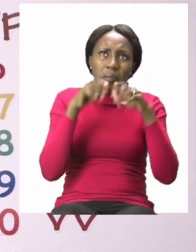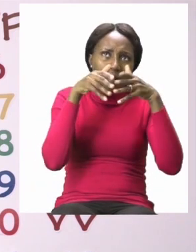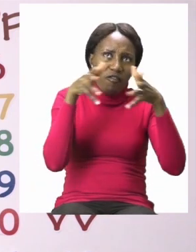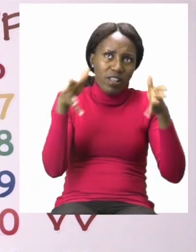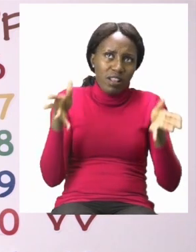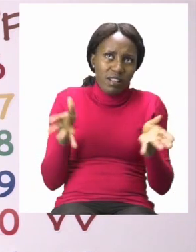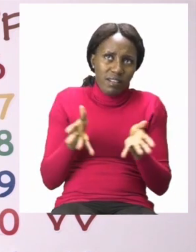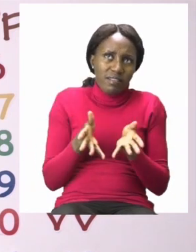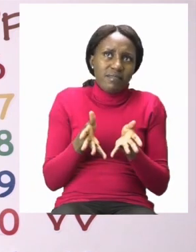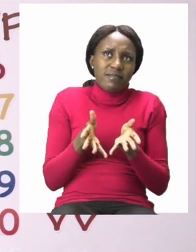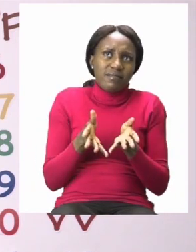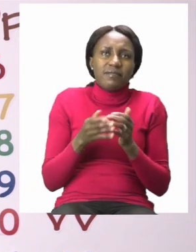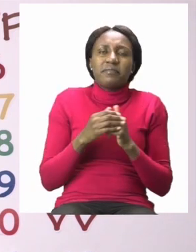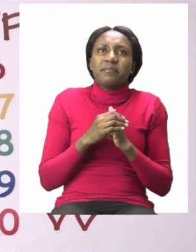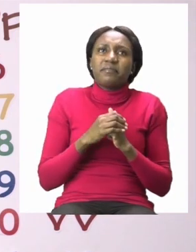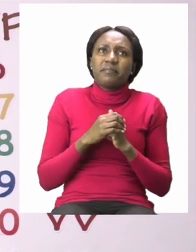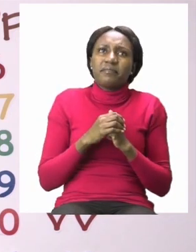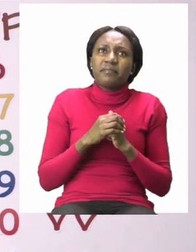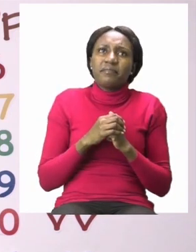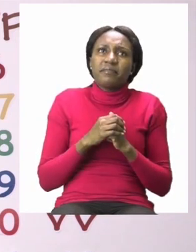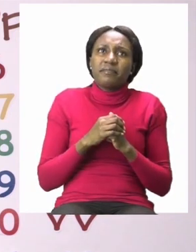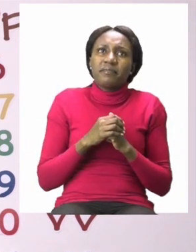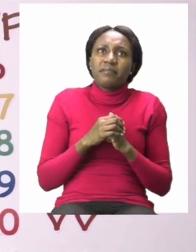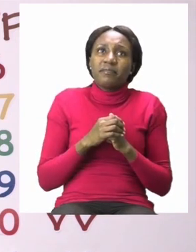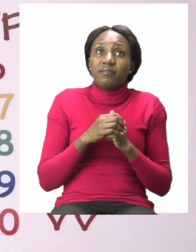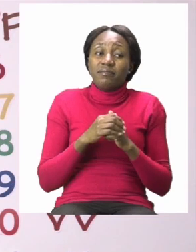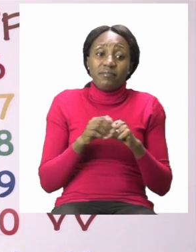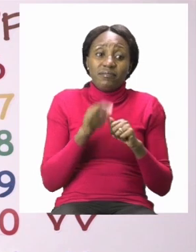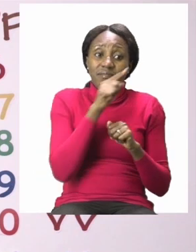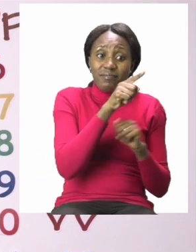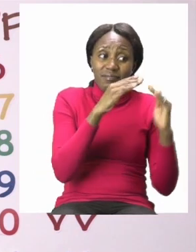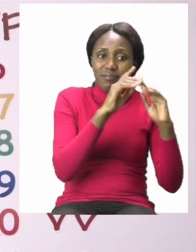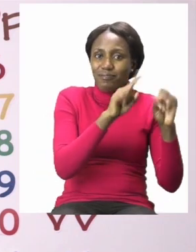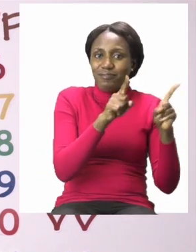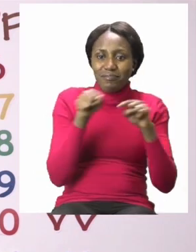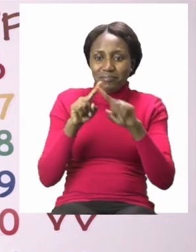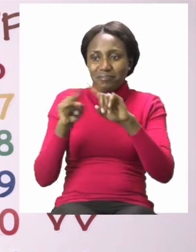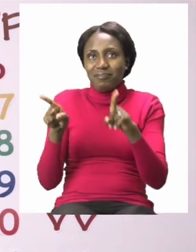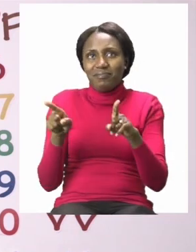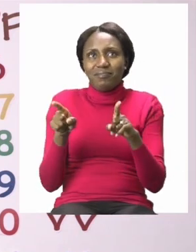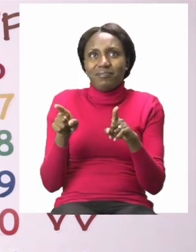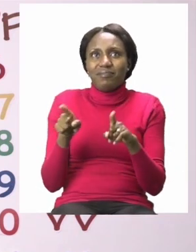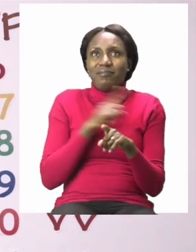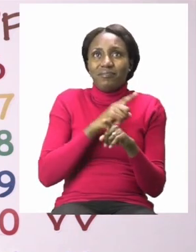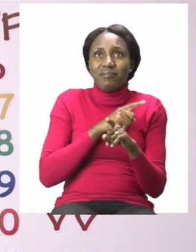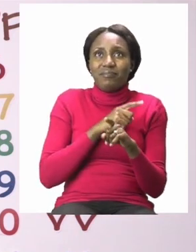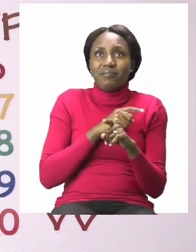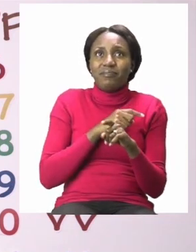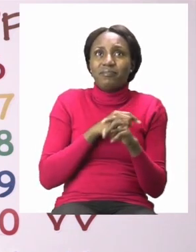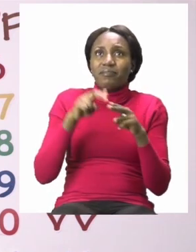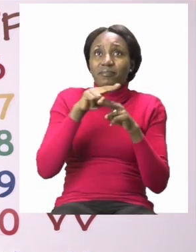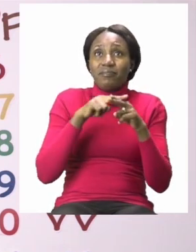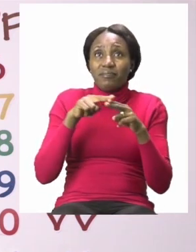Hut. Now a hut is different from an igloo because a hut is built in places that